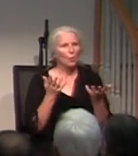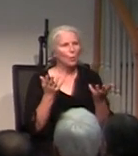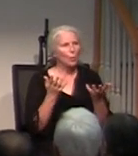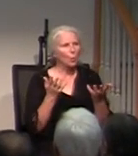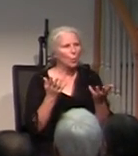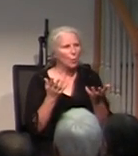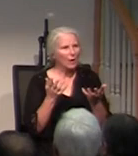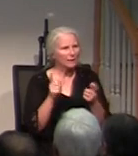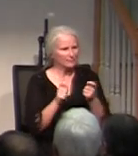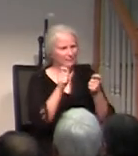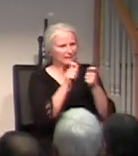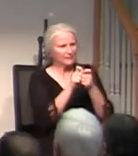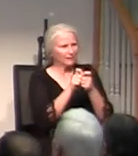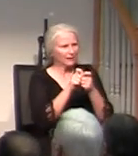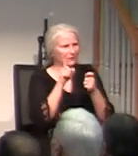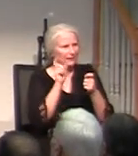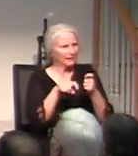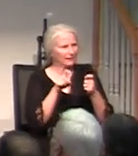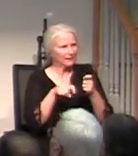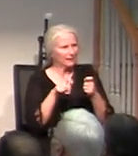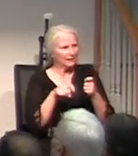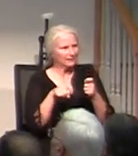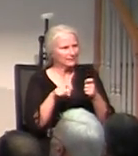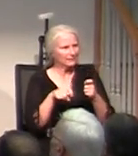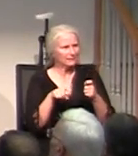healing at that time?